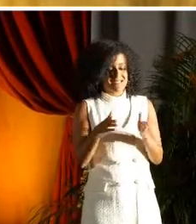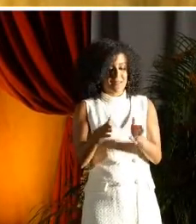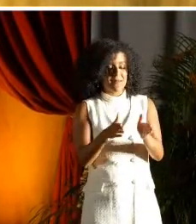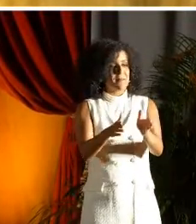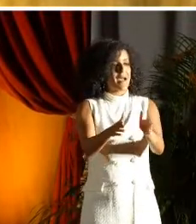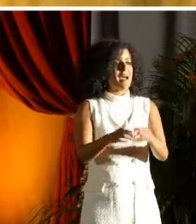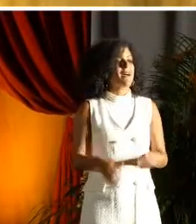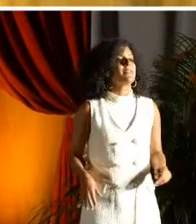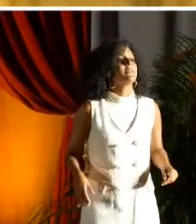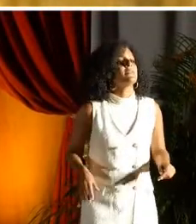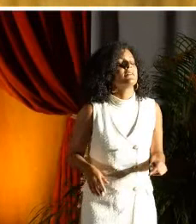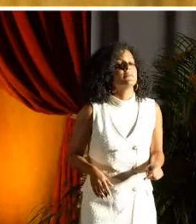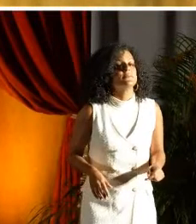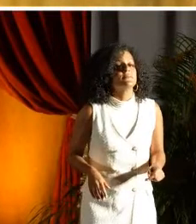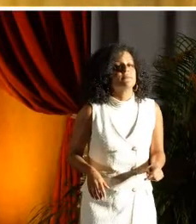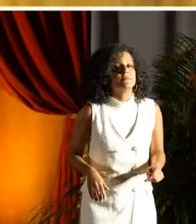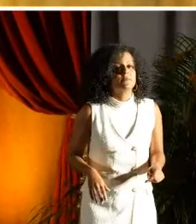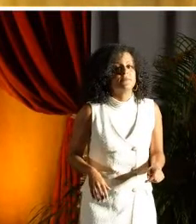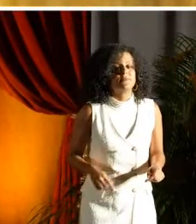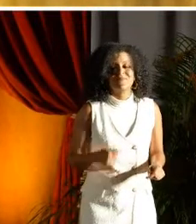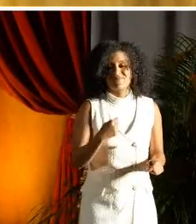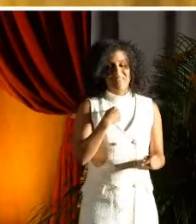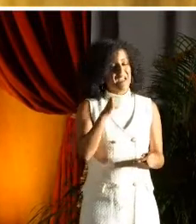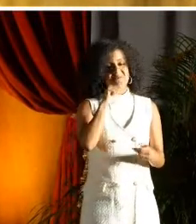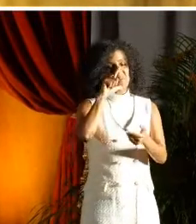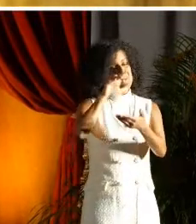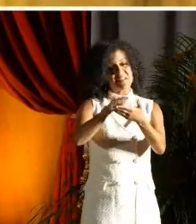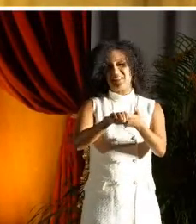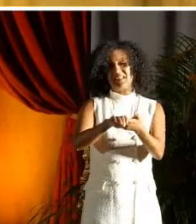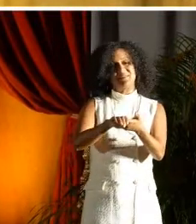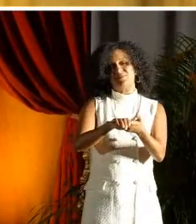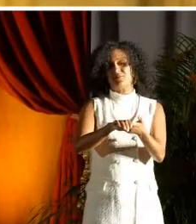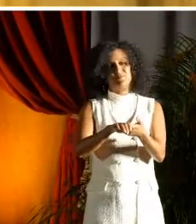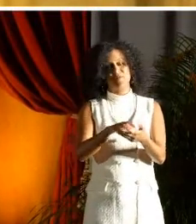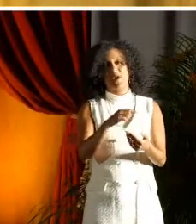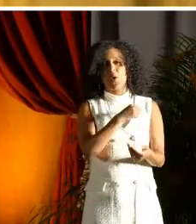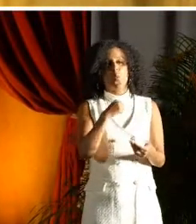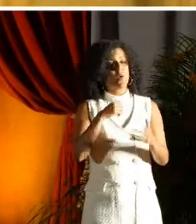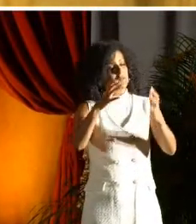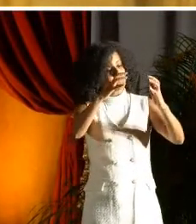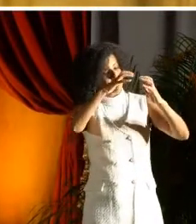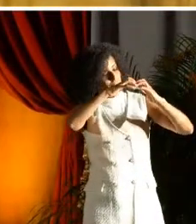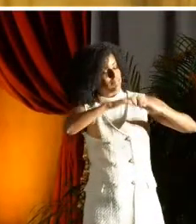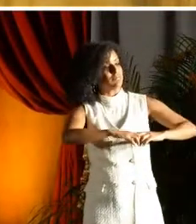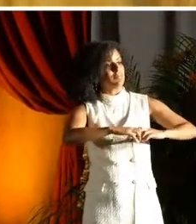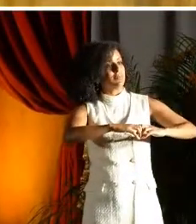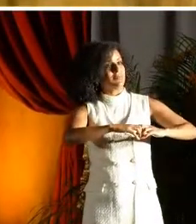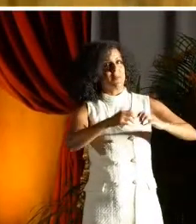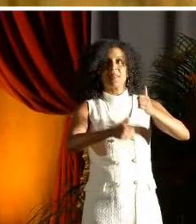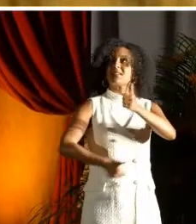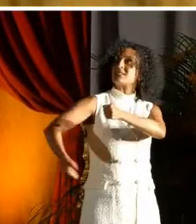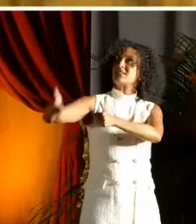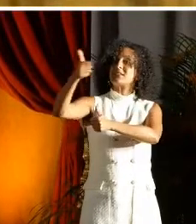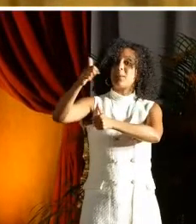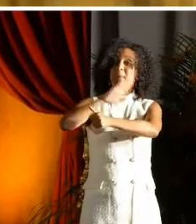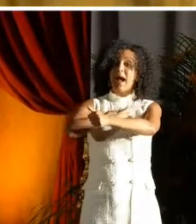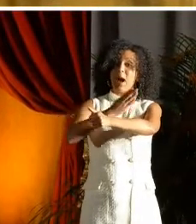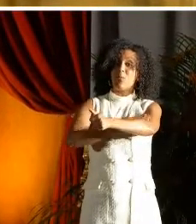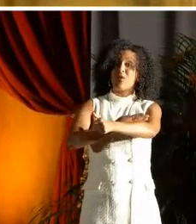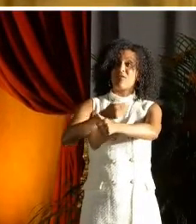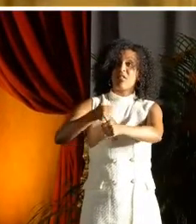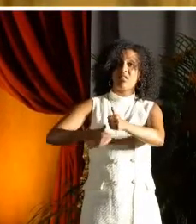pathway. And I just simply don't believe that we take down something as powerful